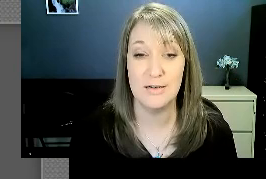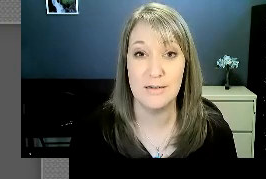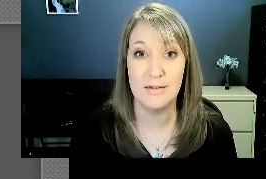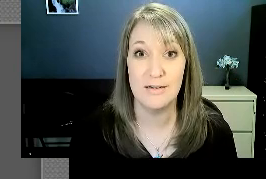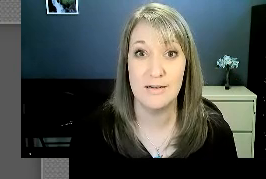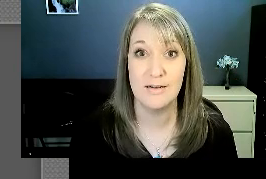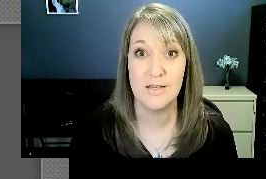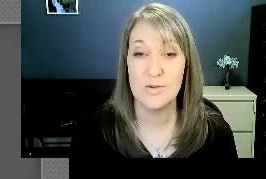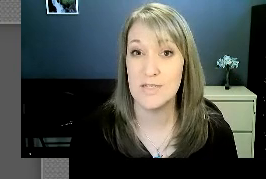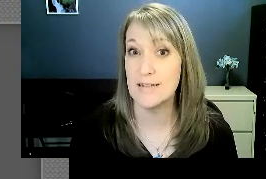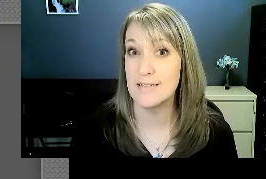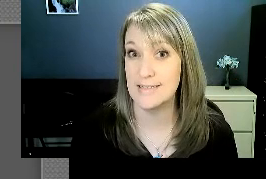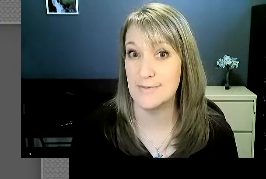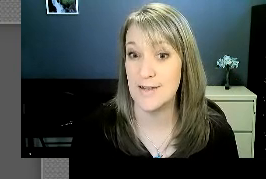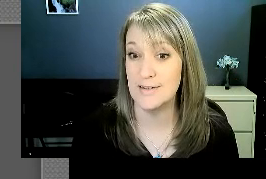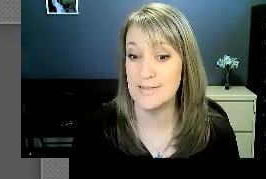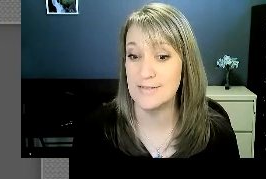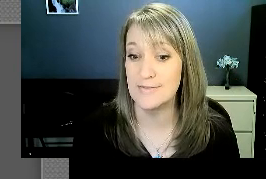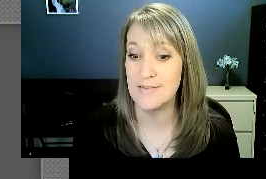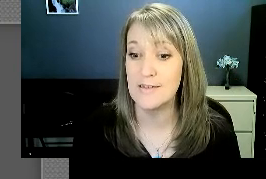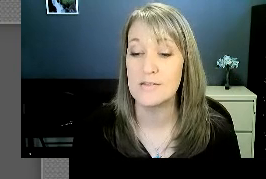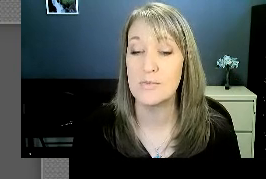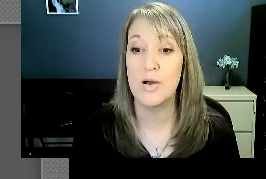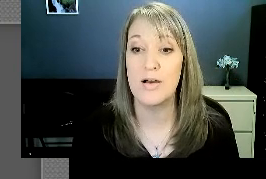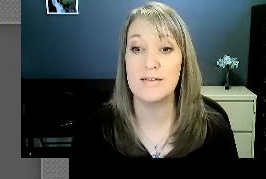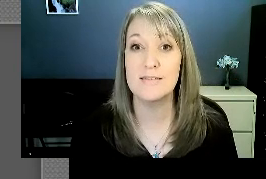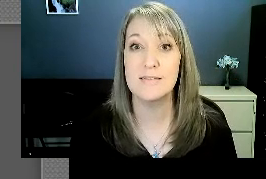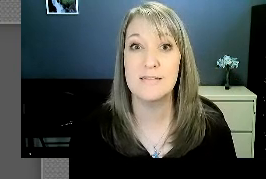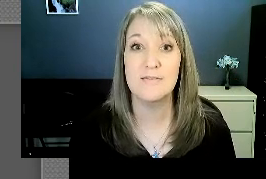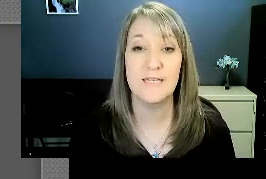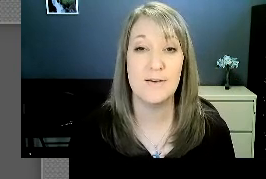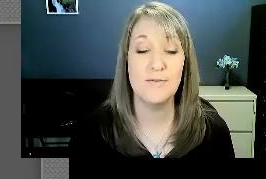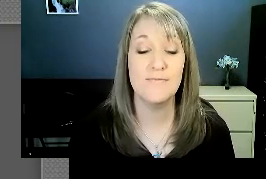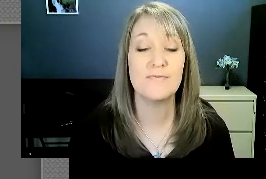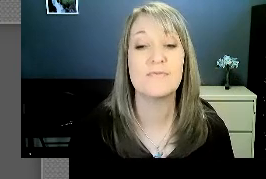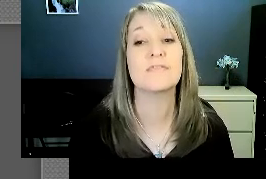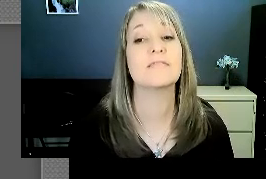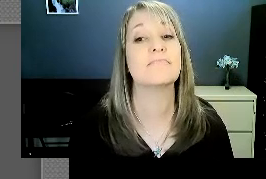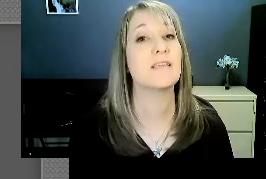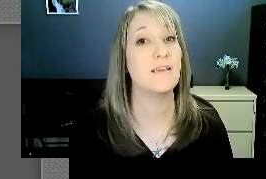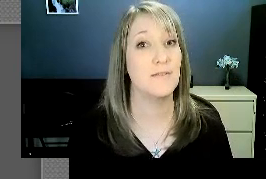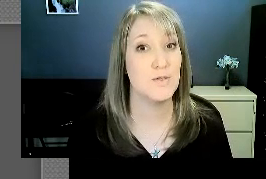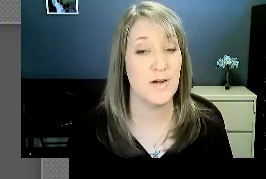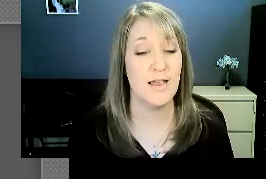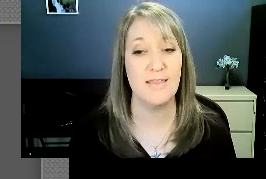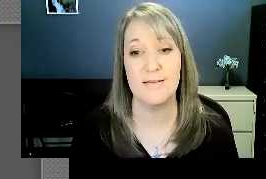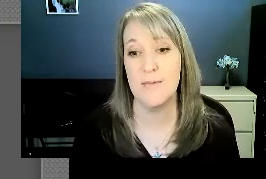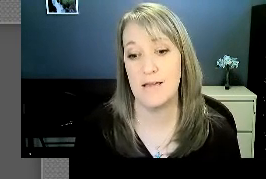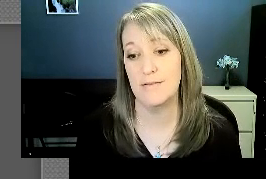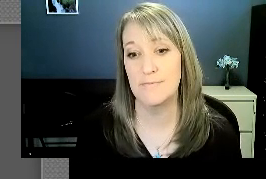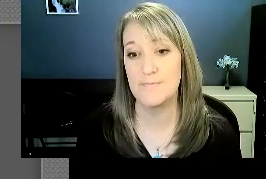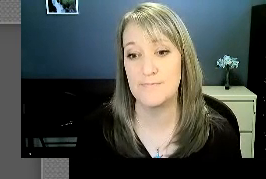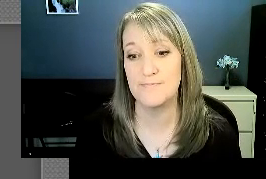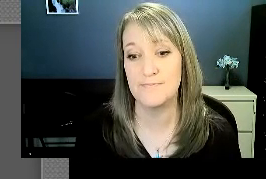picture using classifiers? So pause the video, give it a try, and then come